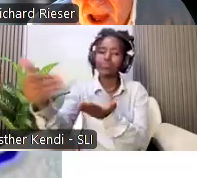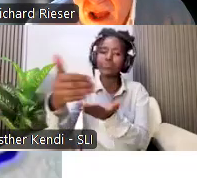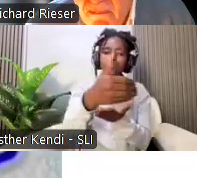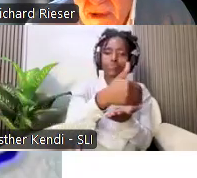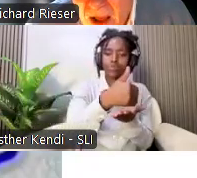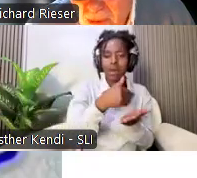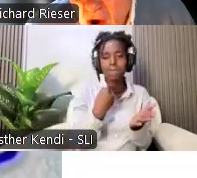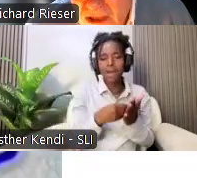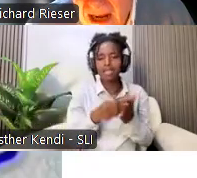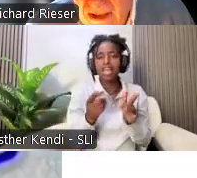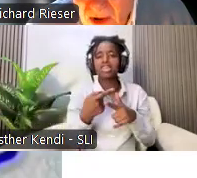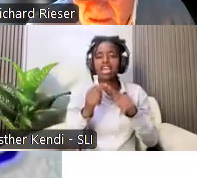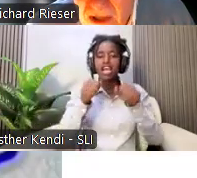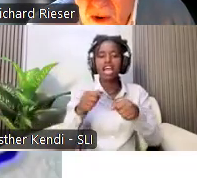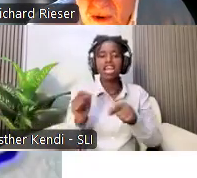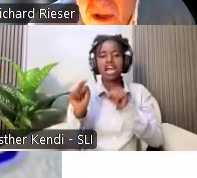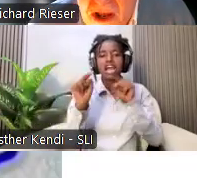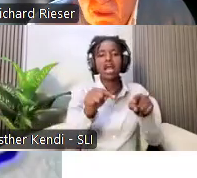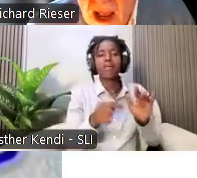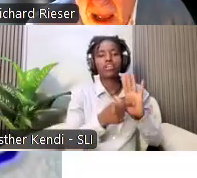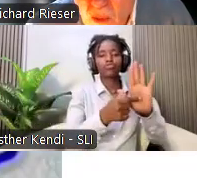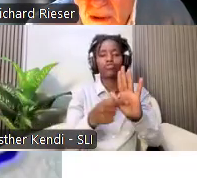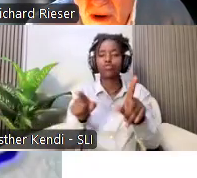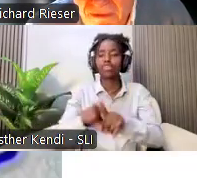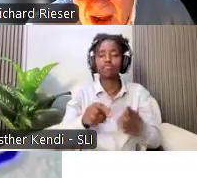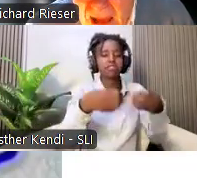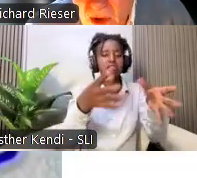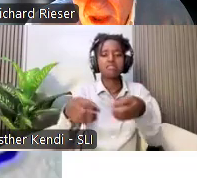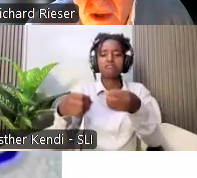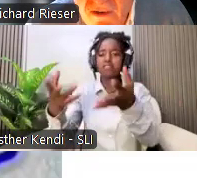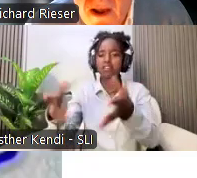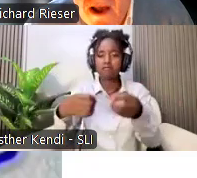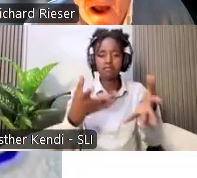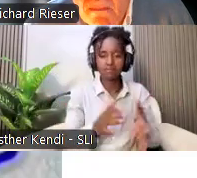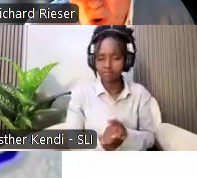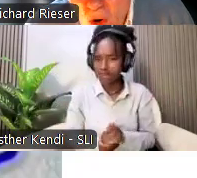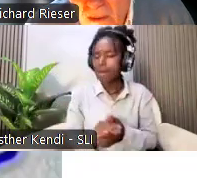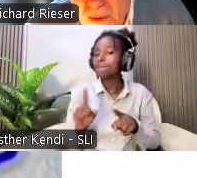of Block Telethon, it was called, where we were fed up with the sort of